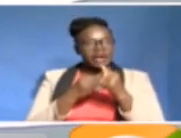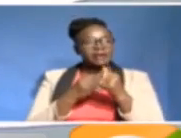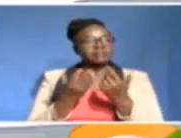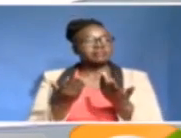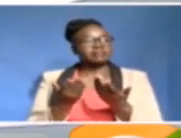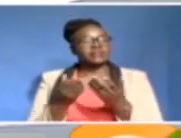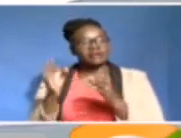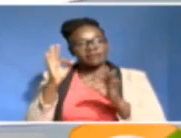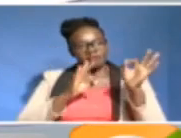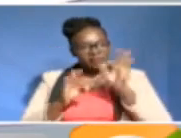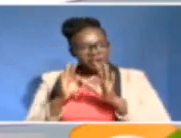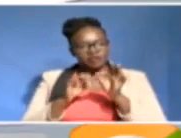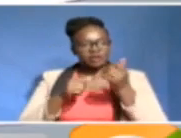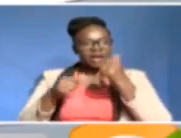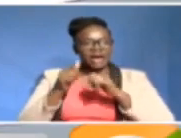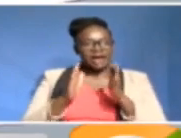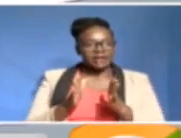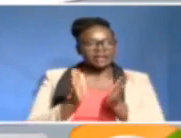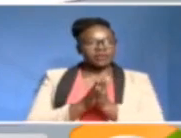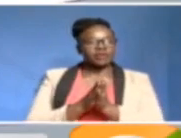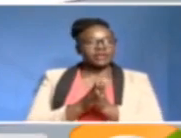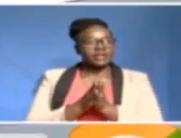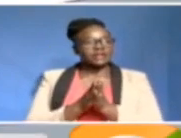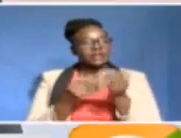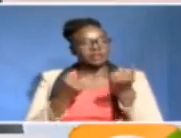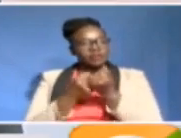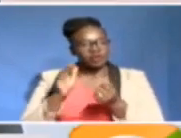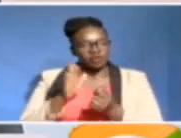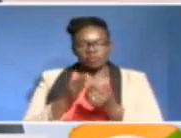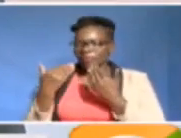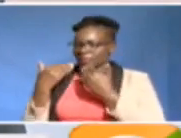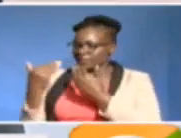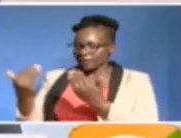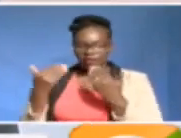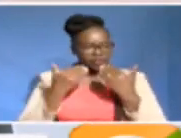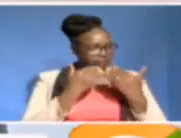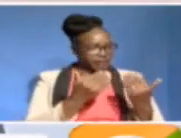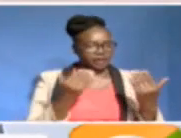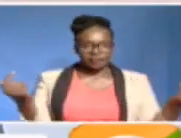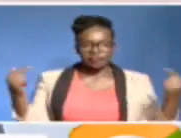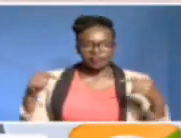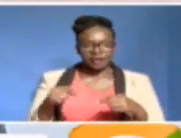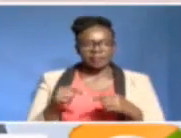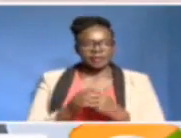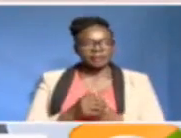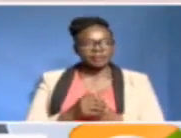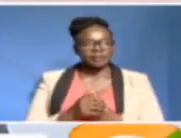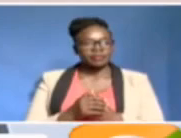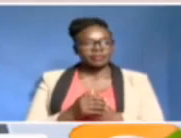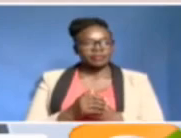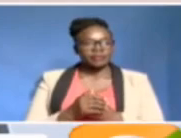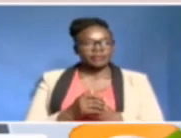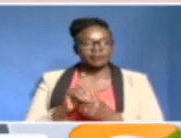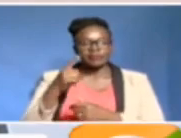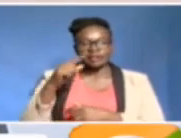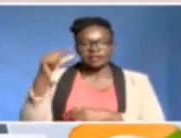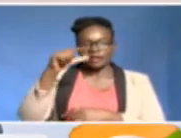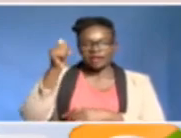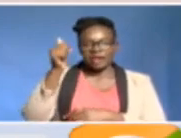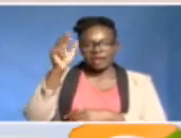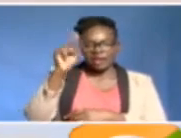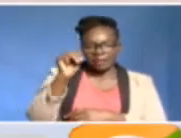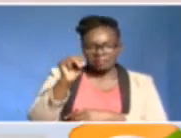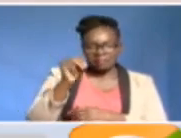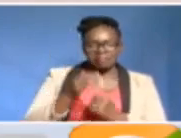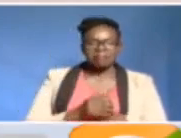fashionista, actress, and feminist as well. But thank you so much for coming in. Thank you. Let me begin with you, Glam Pam, because, you know, when